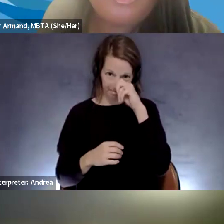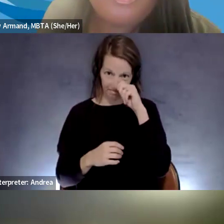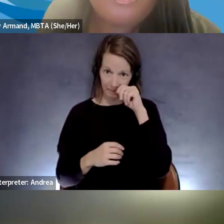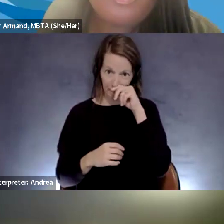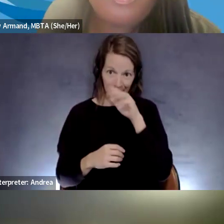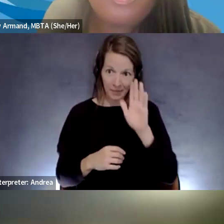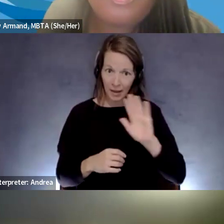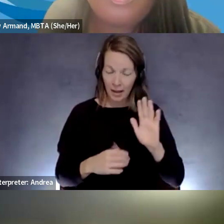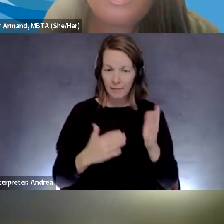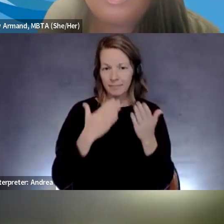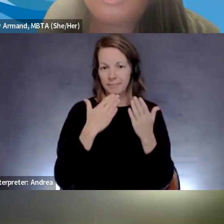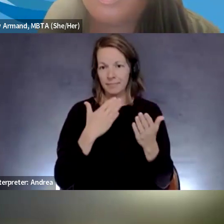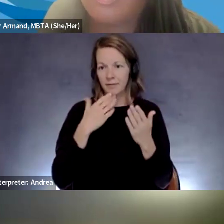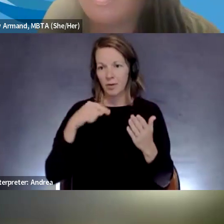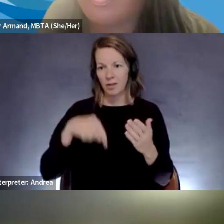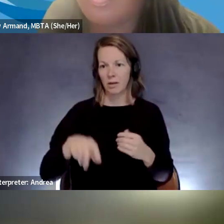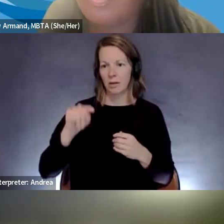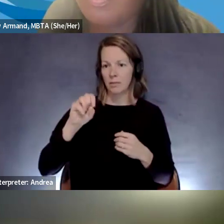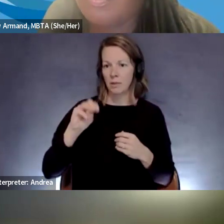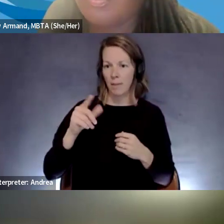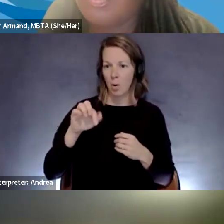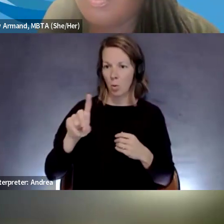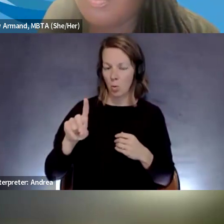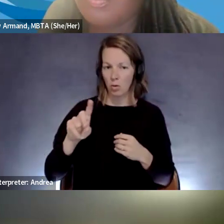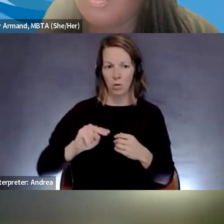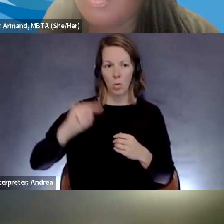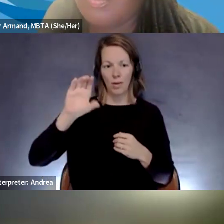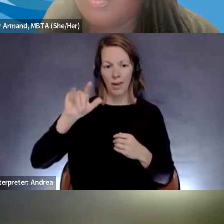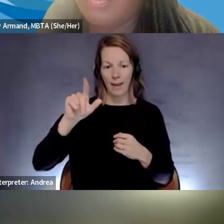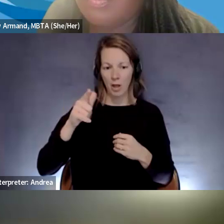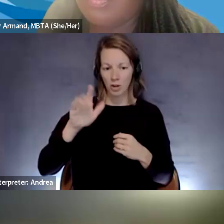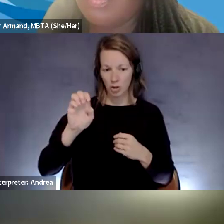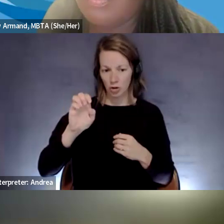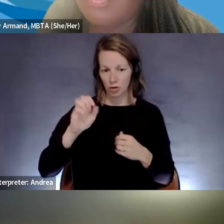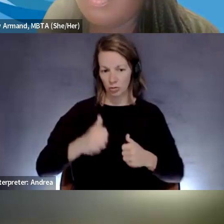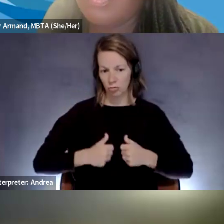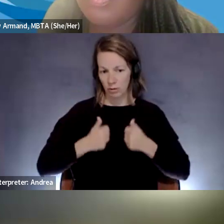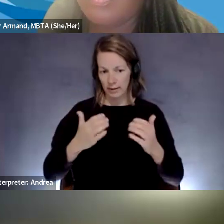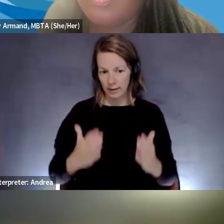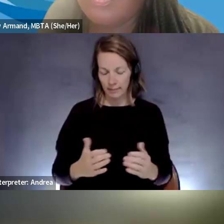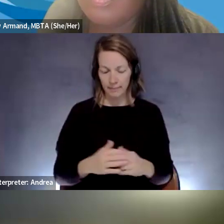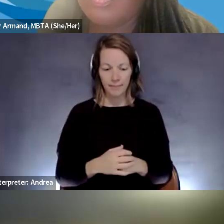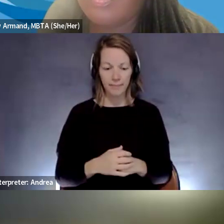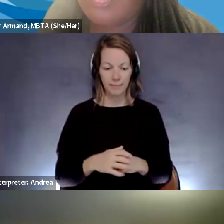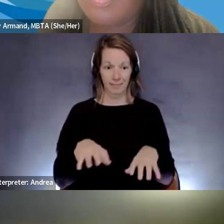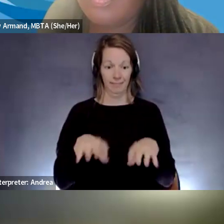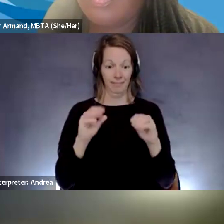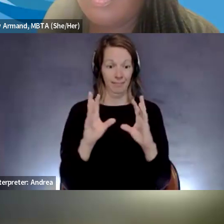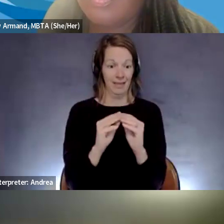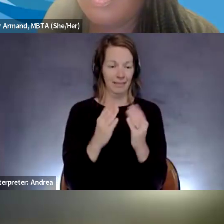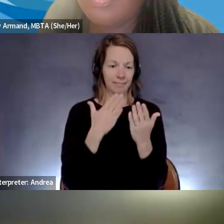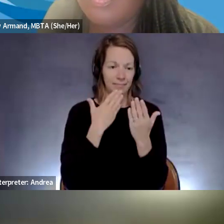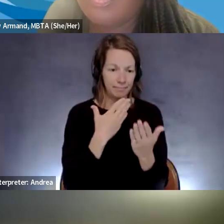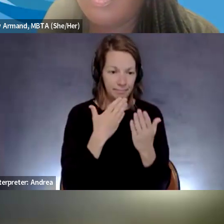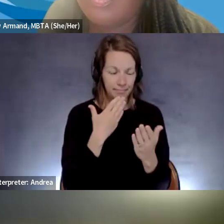Hi, thanks for this. I'm Tom Gould. I'm a North Cambridge resident, and I want to thank you so much for having this meeting and for